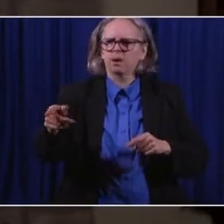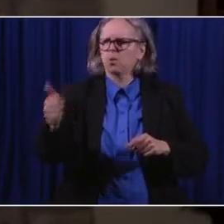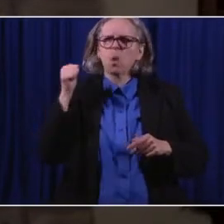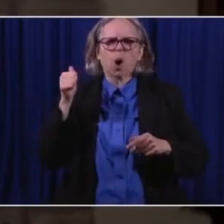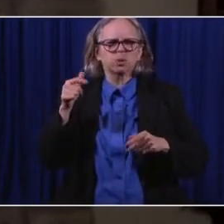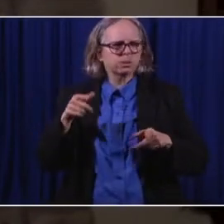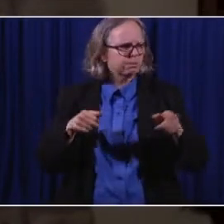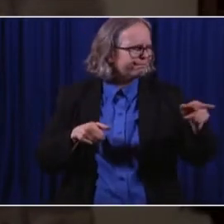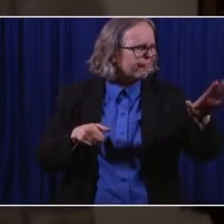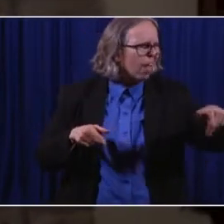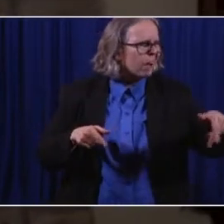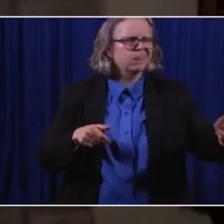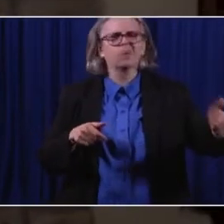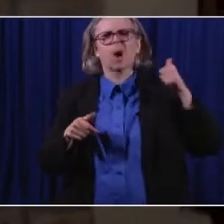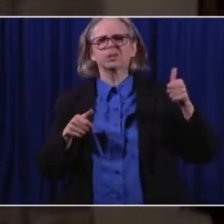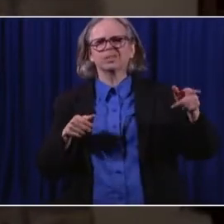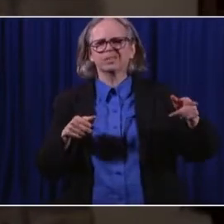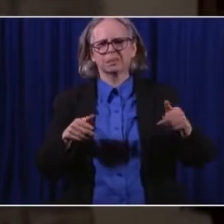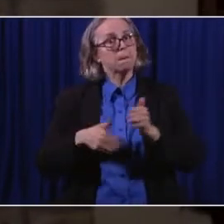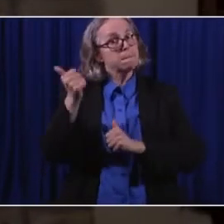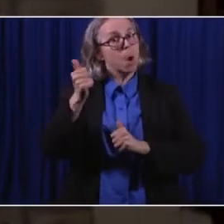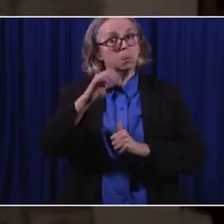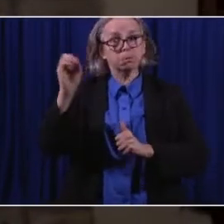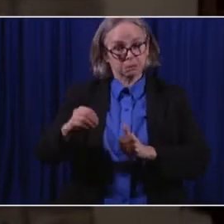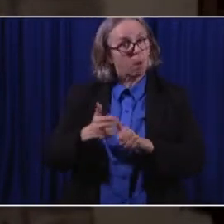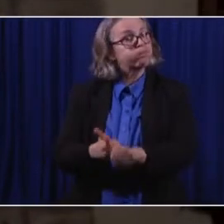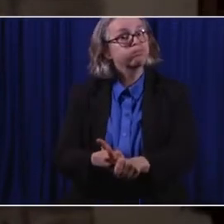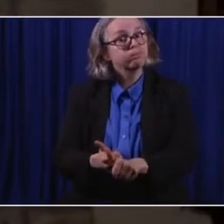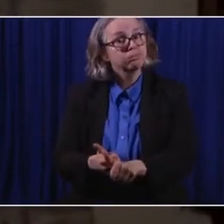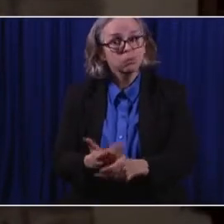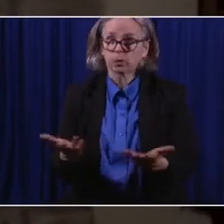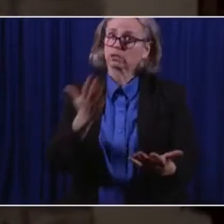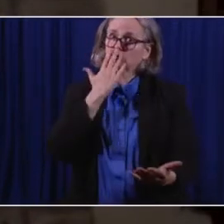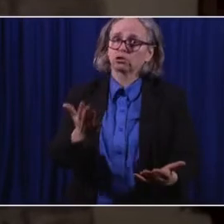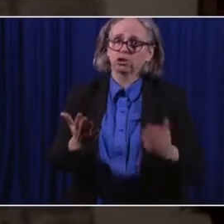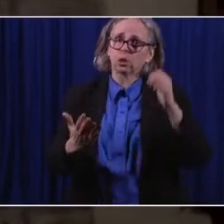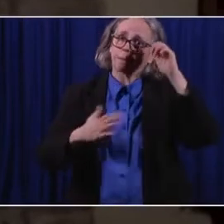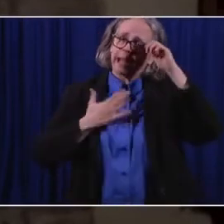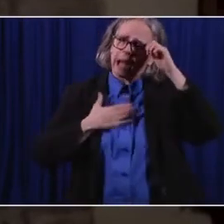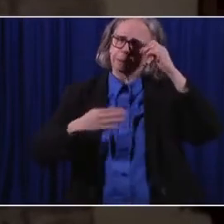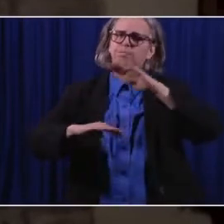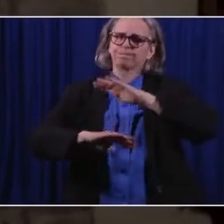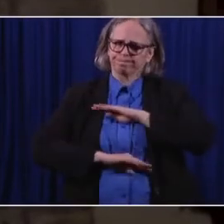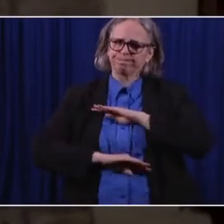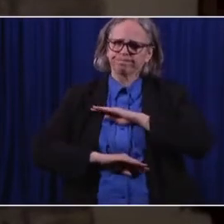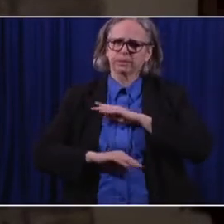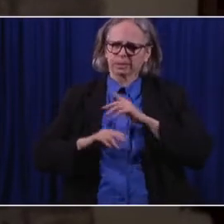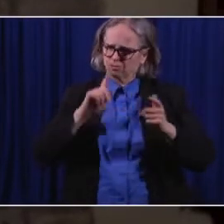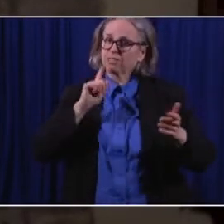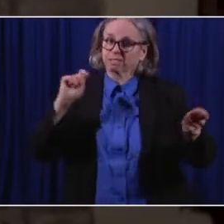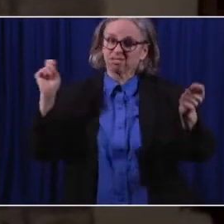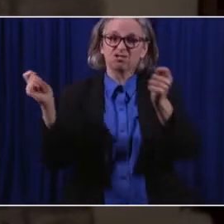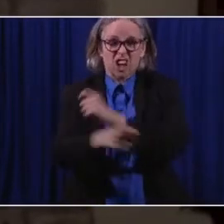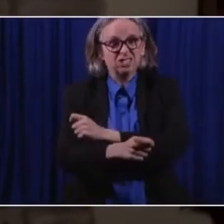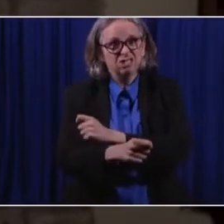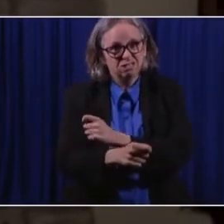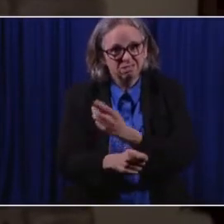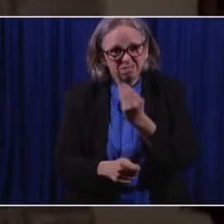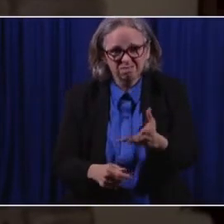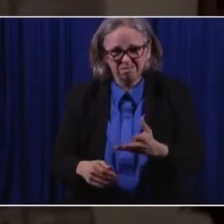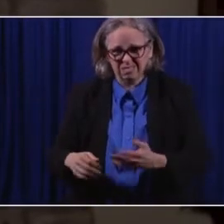with that. It's been a real, real success, a fundamental change. We saw the change in the urban areas in July when we put a